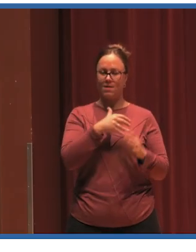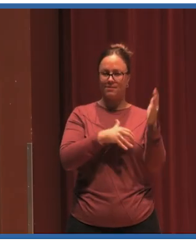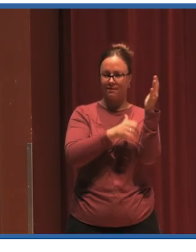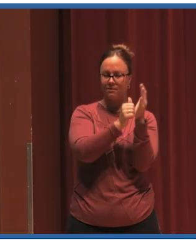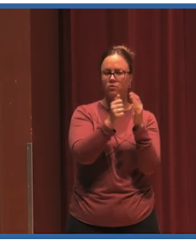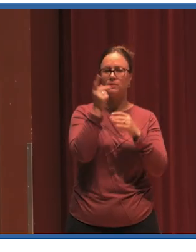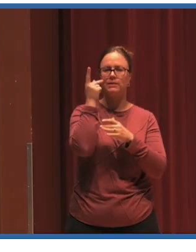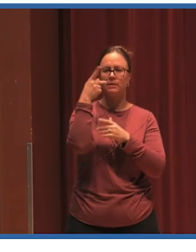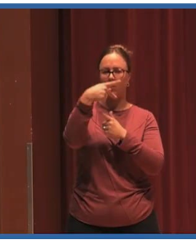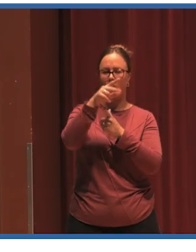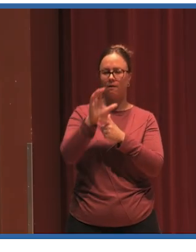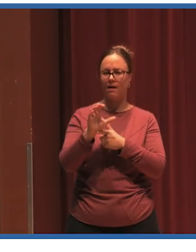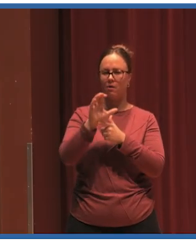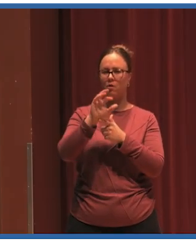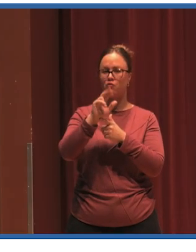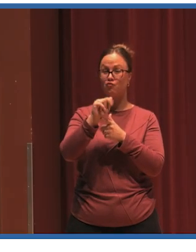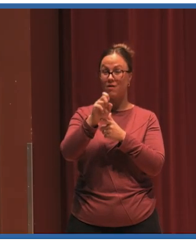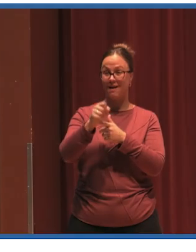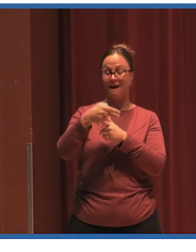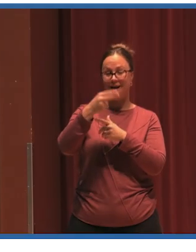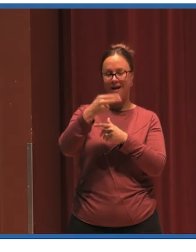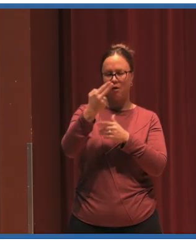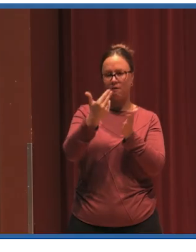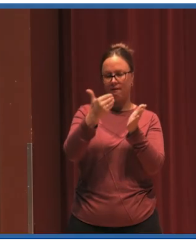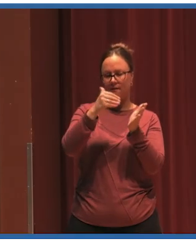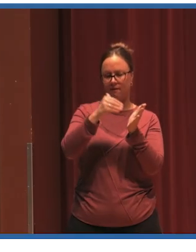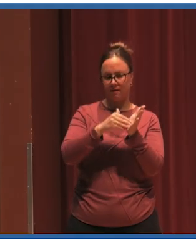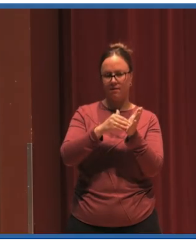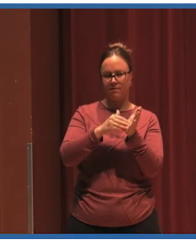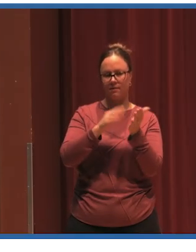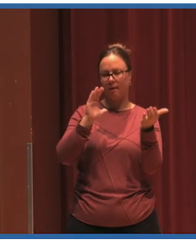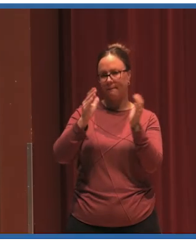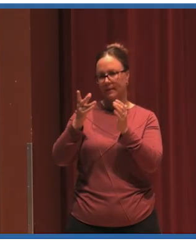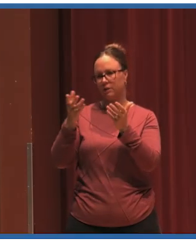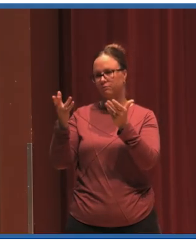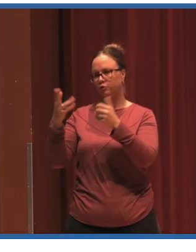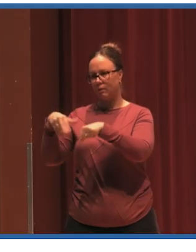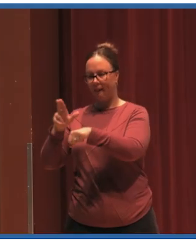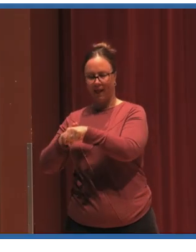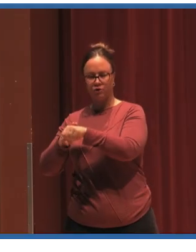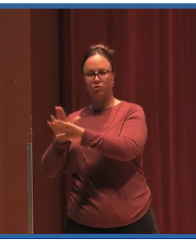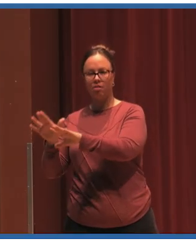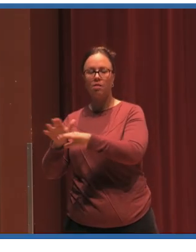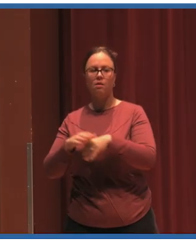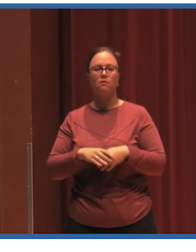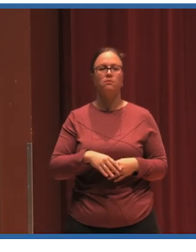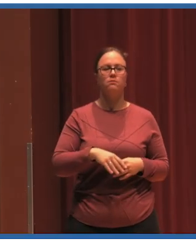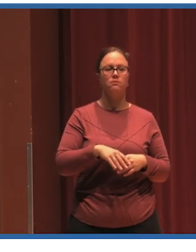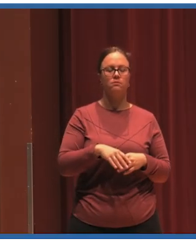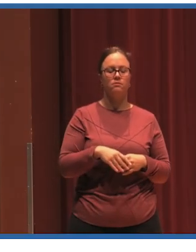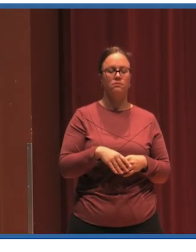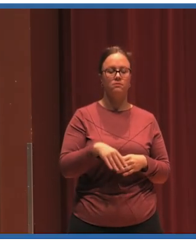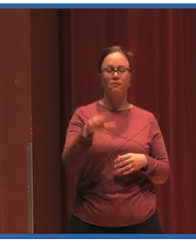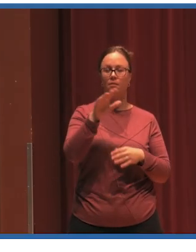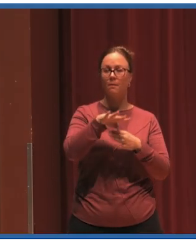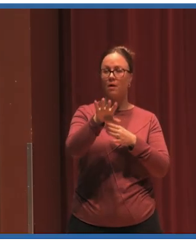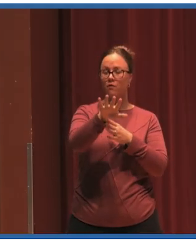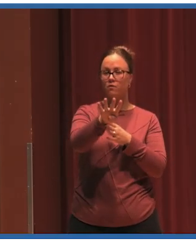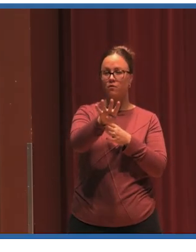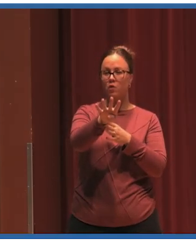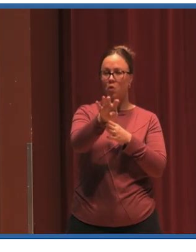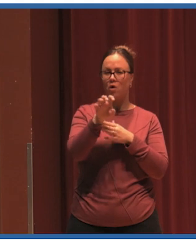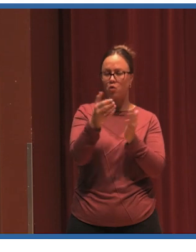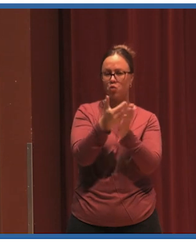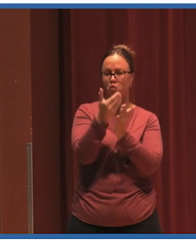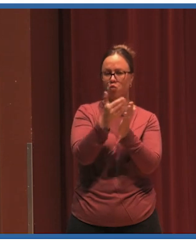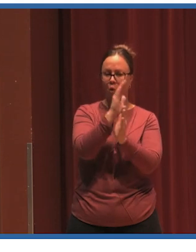County the rate is higher again than we see nationally. Nearly 400 new cases per year